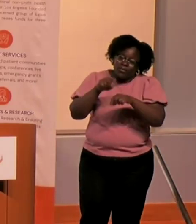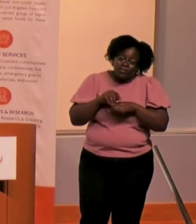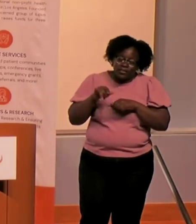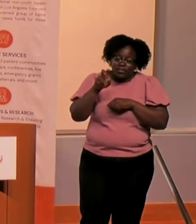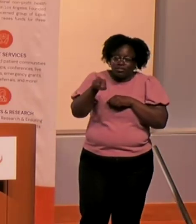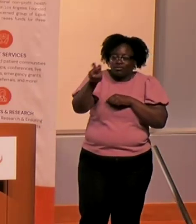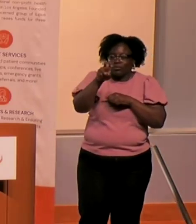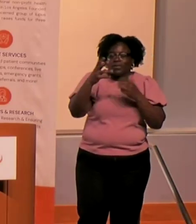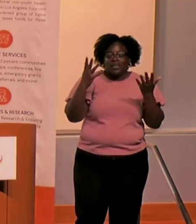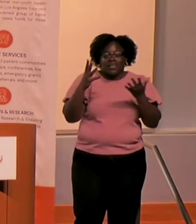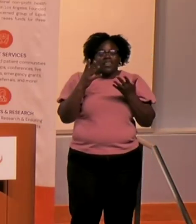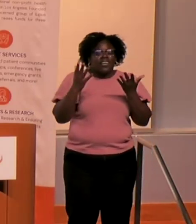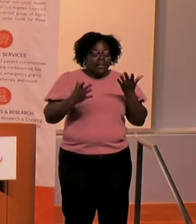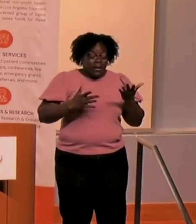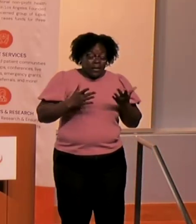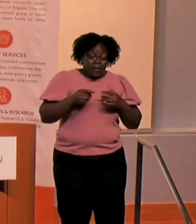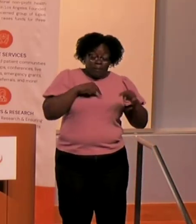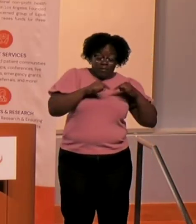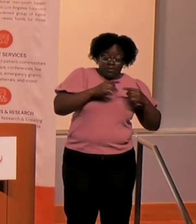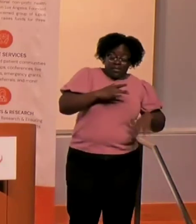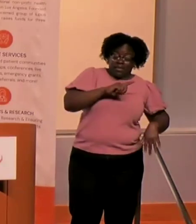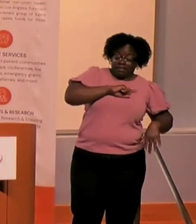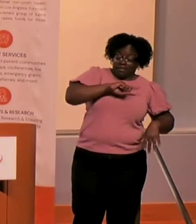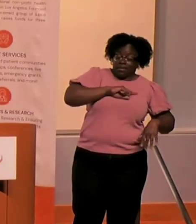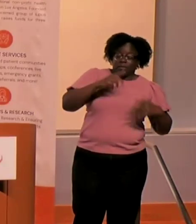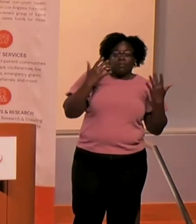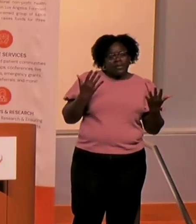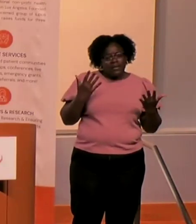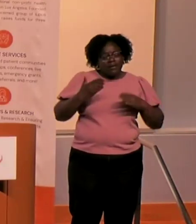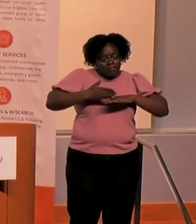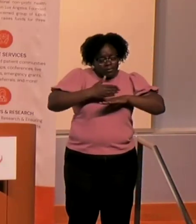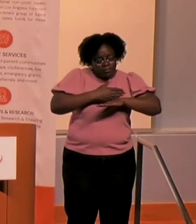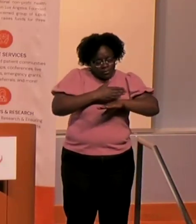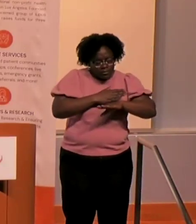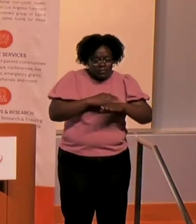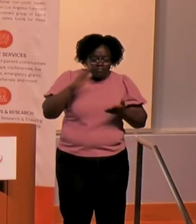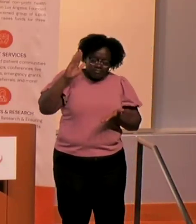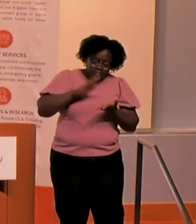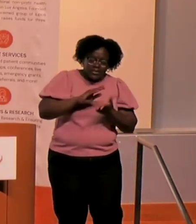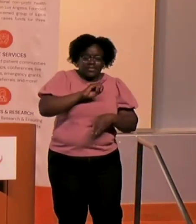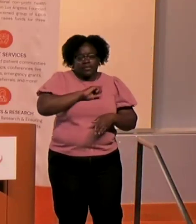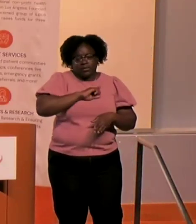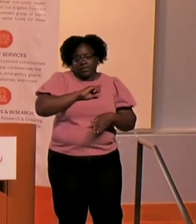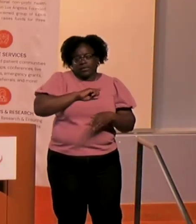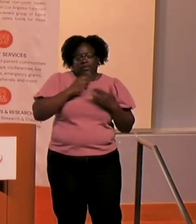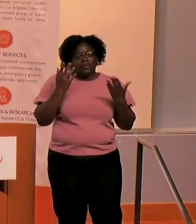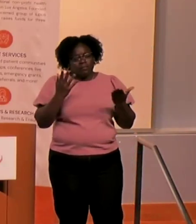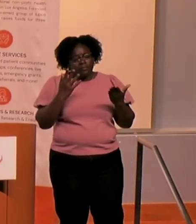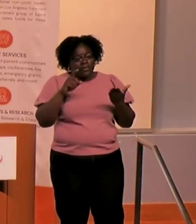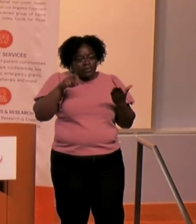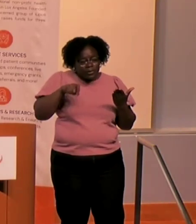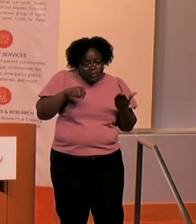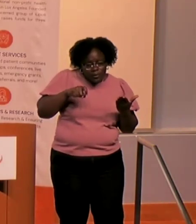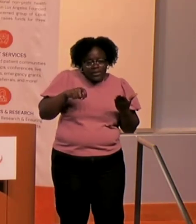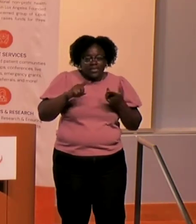And in the beginning, there was a lot of guilt with that, but I think I've gotten better at not feeling as guilty, but that's something that we all need, and